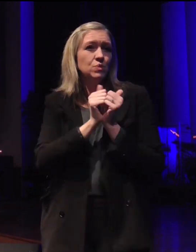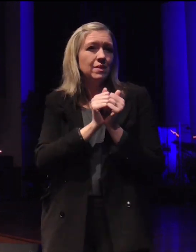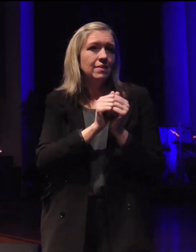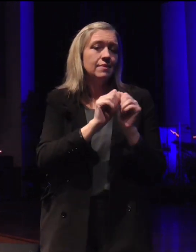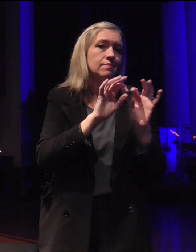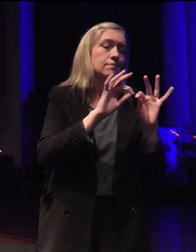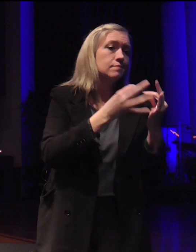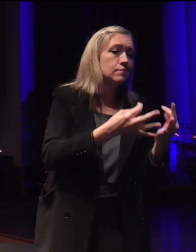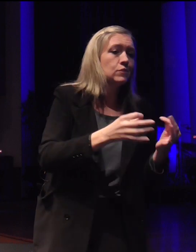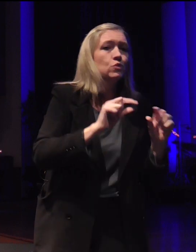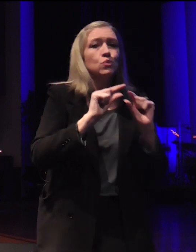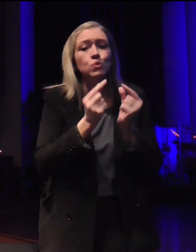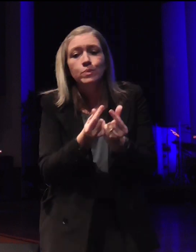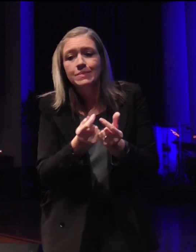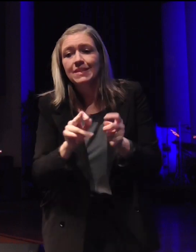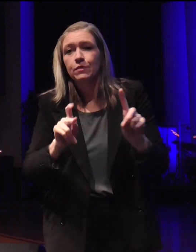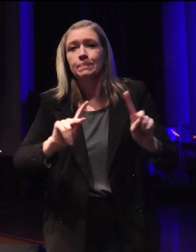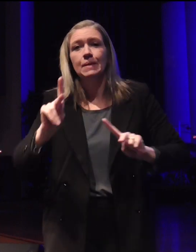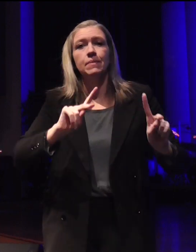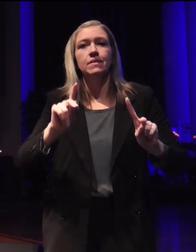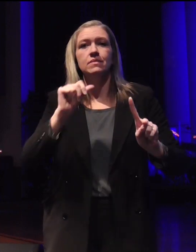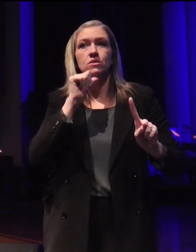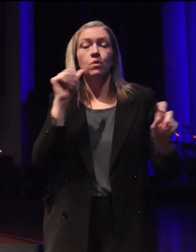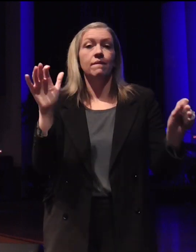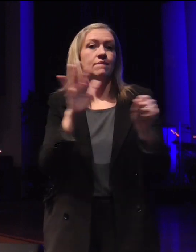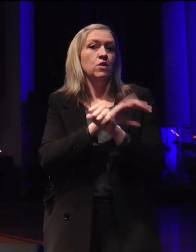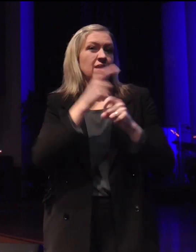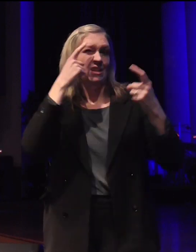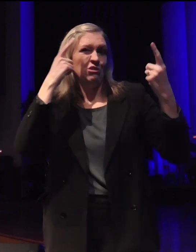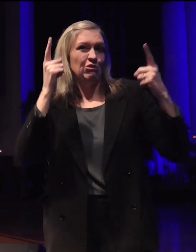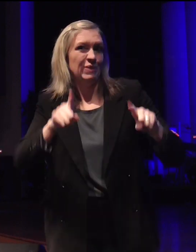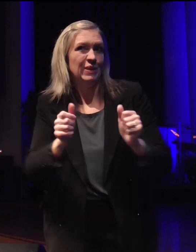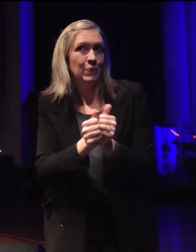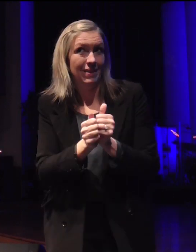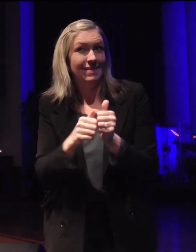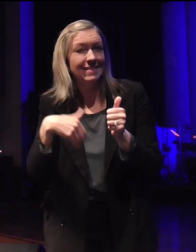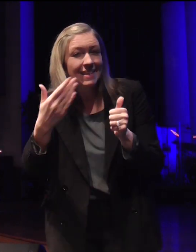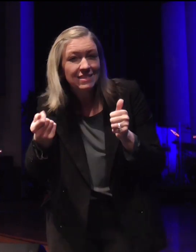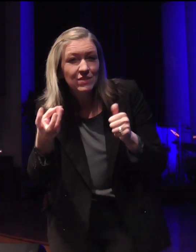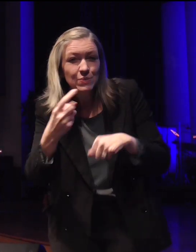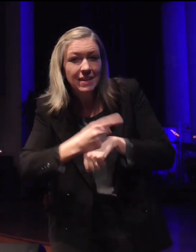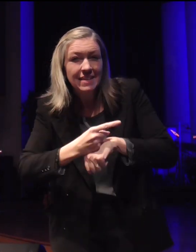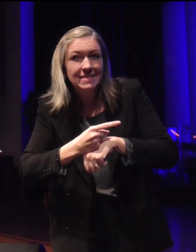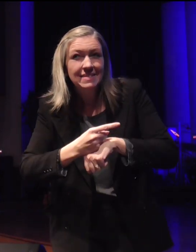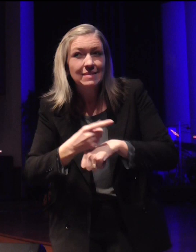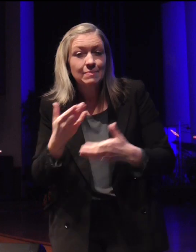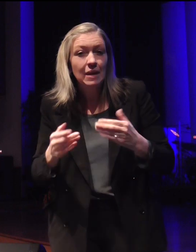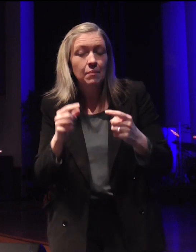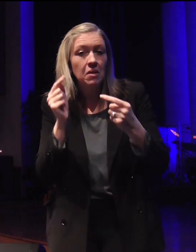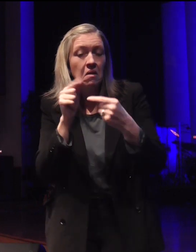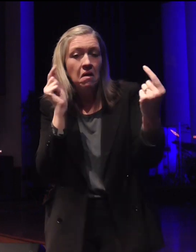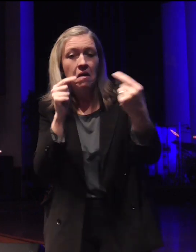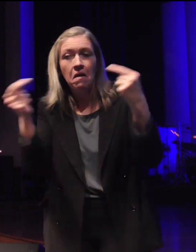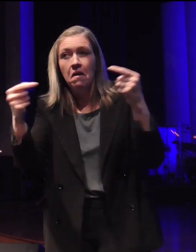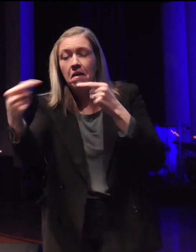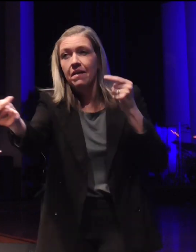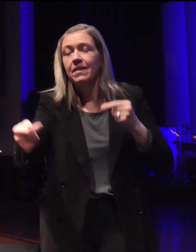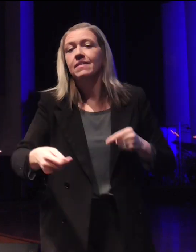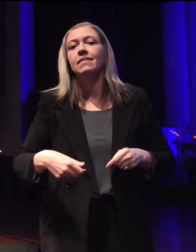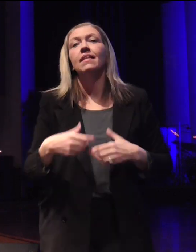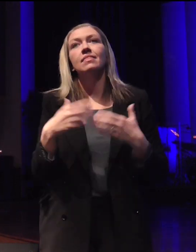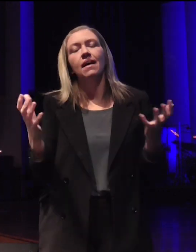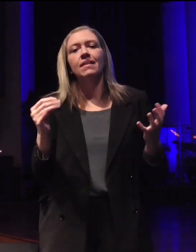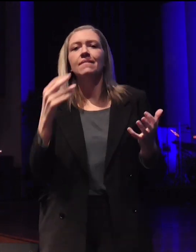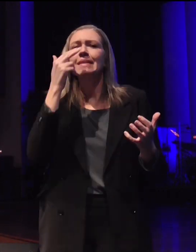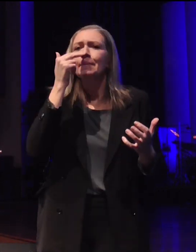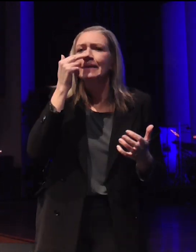of people that we don't agree with entirely in the next few days. A lot of comedians and shows are